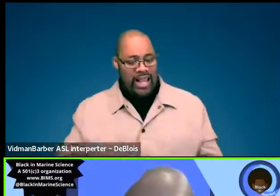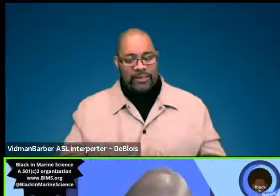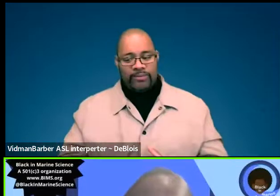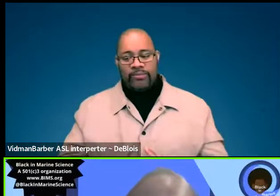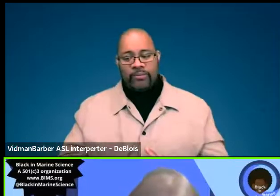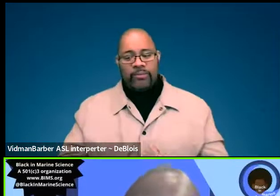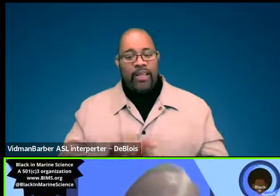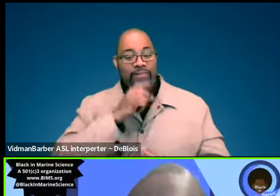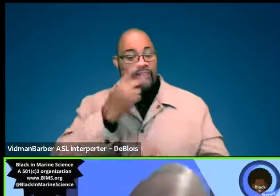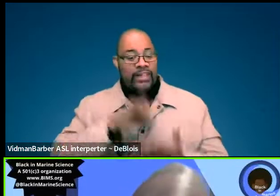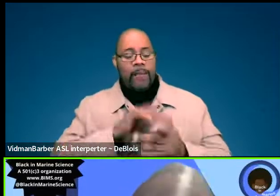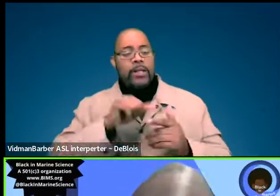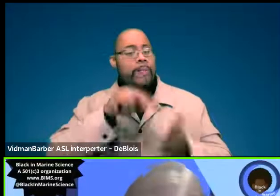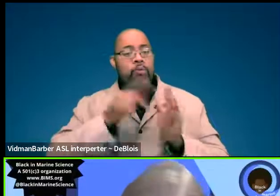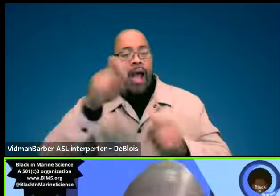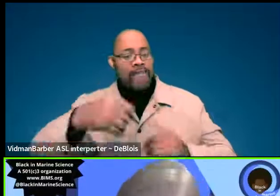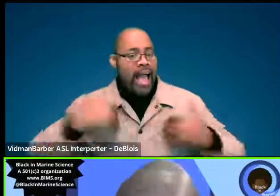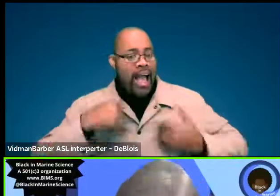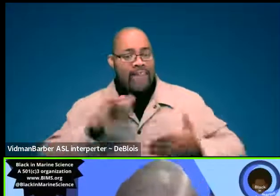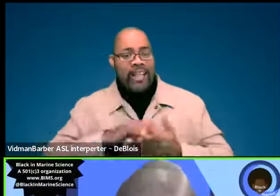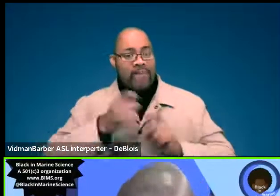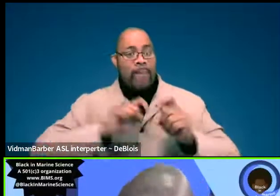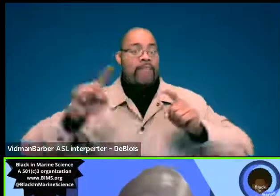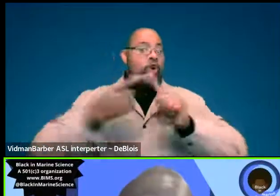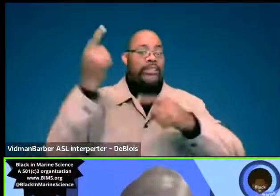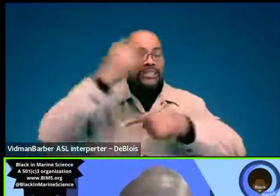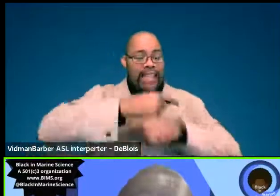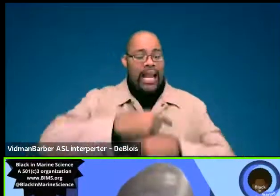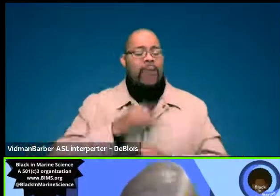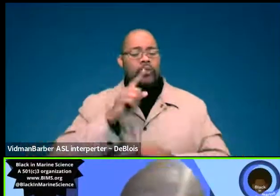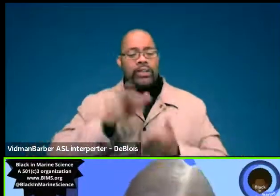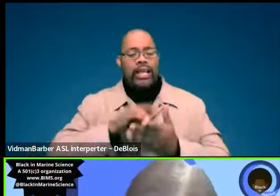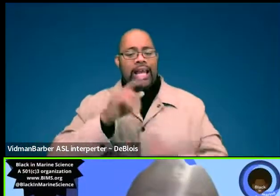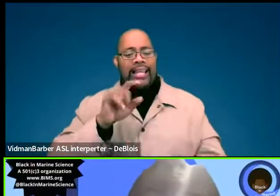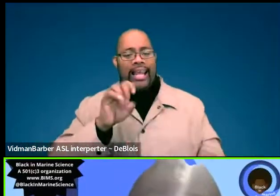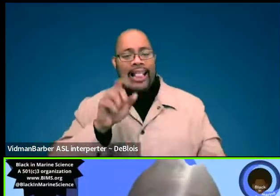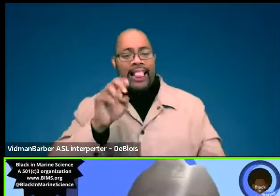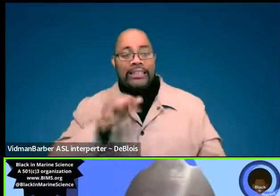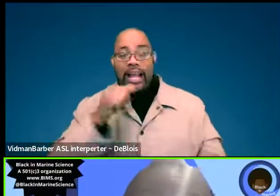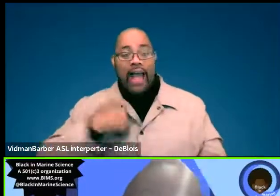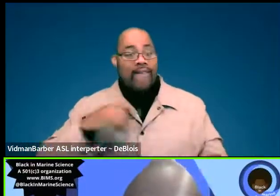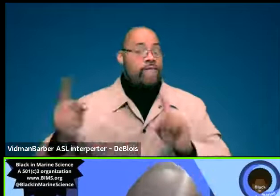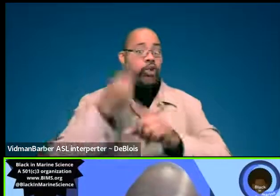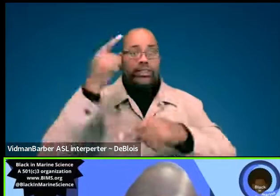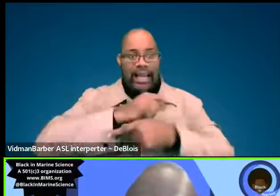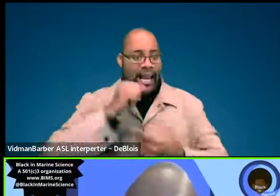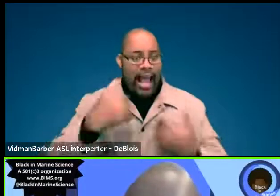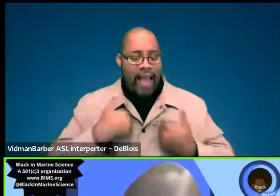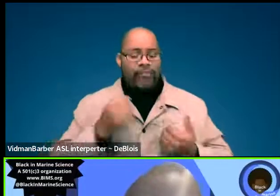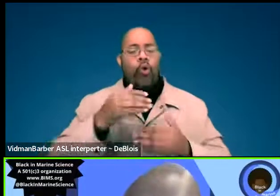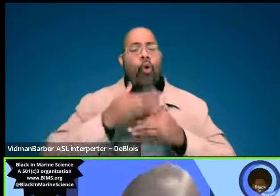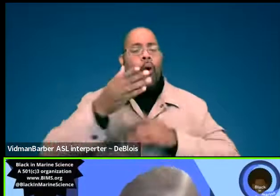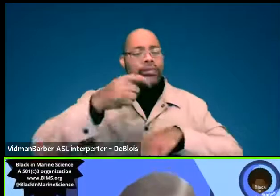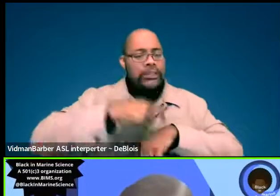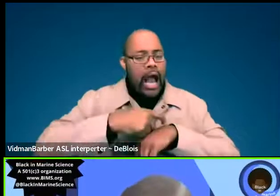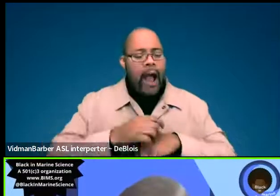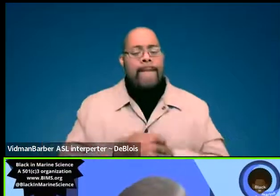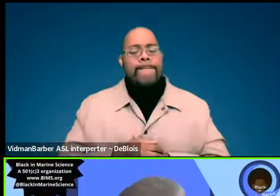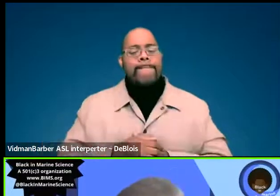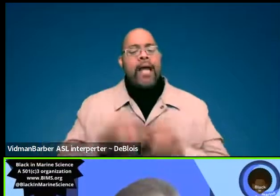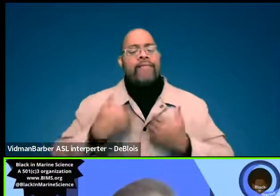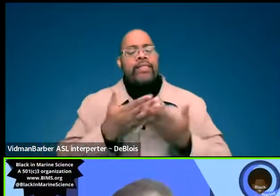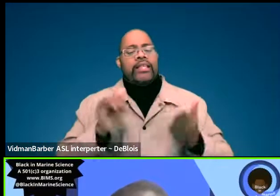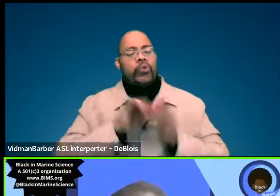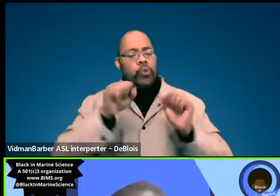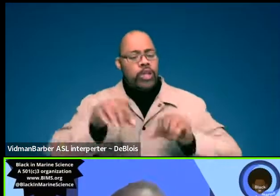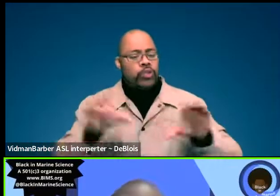love to see it. But that doesn't mean you have to have that from day one, right? I'm sure Katelyn didn't have that at day one. And so over time, right, there are things that